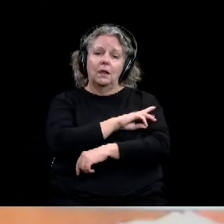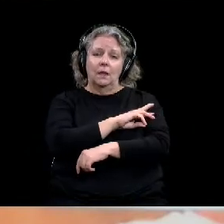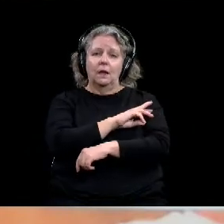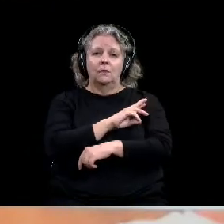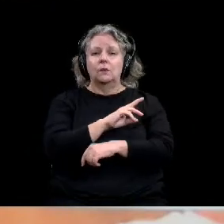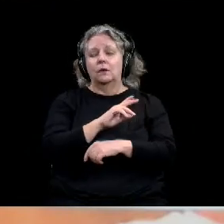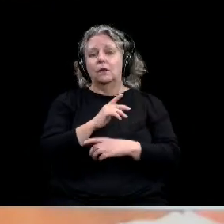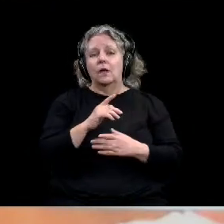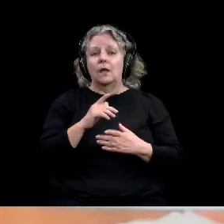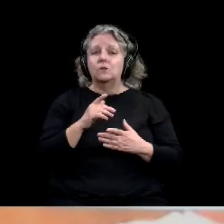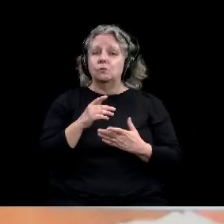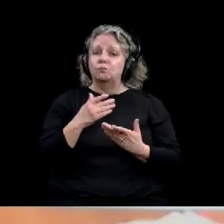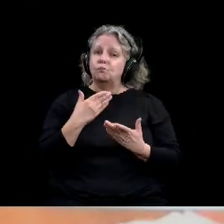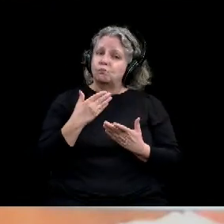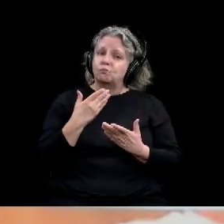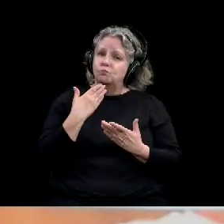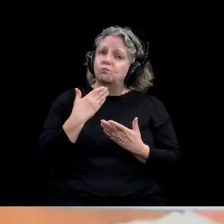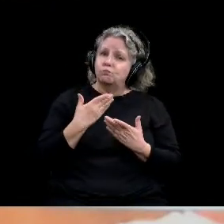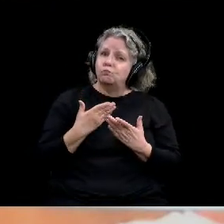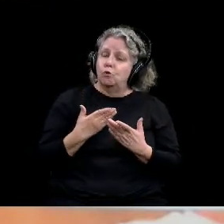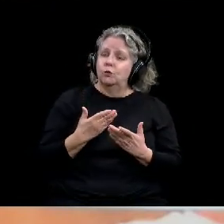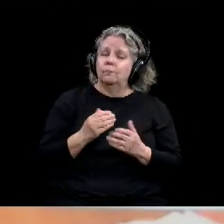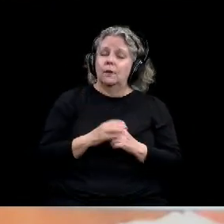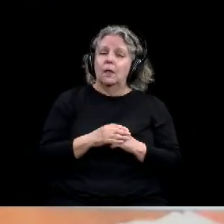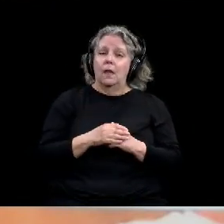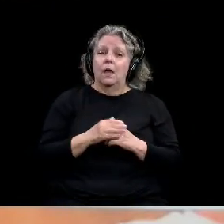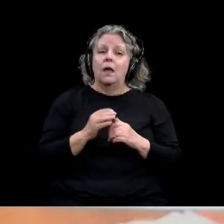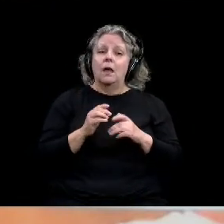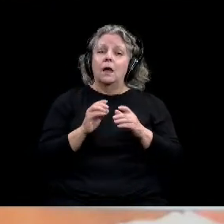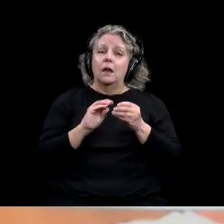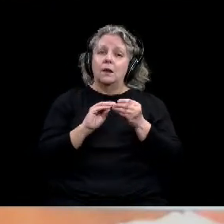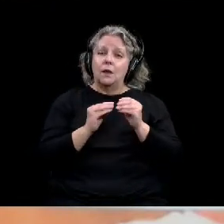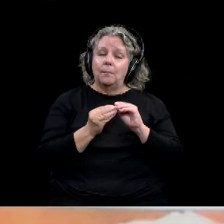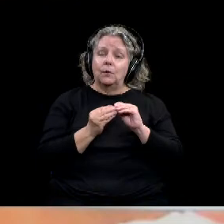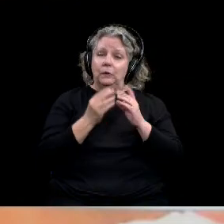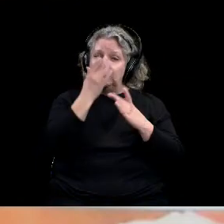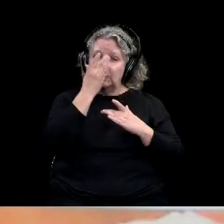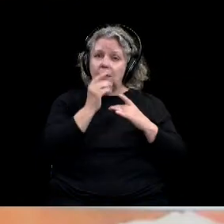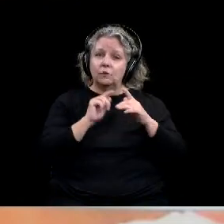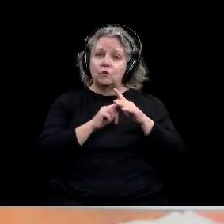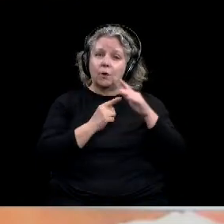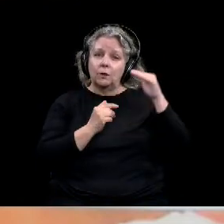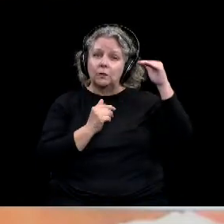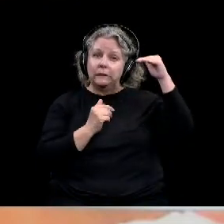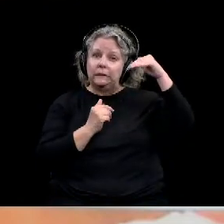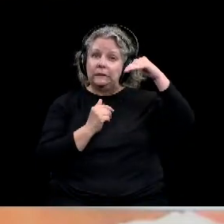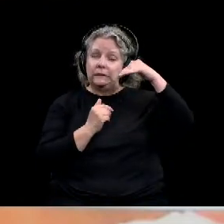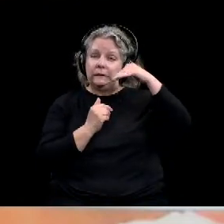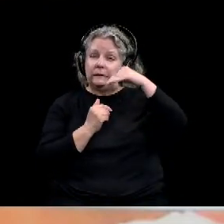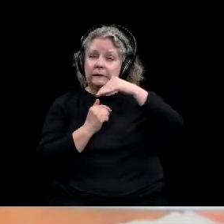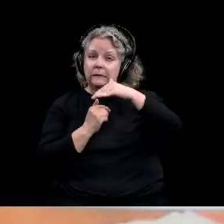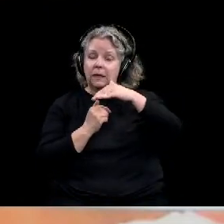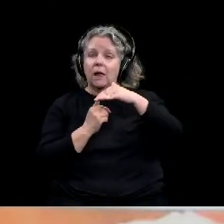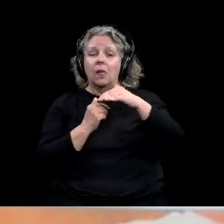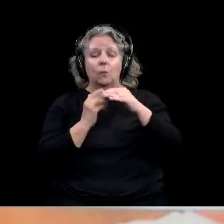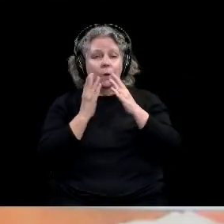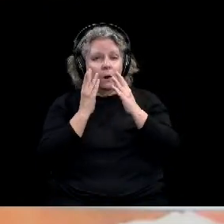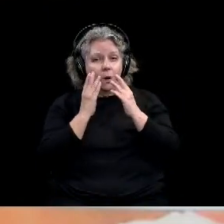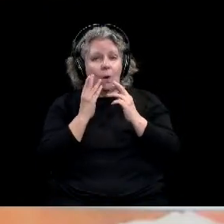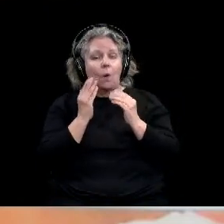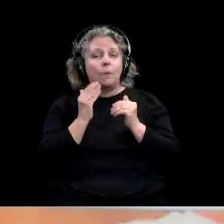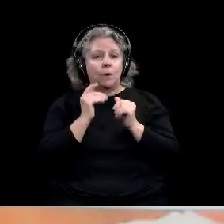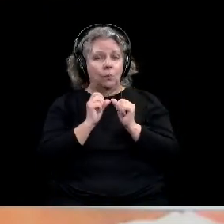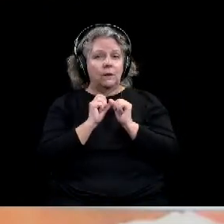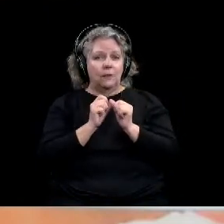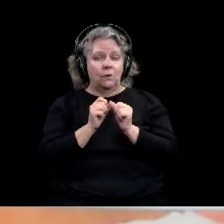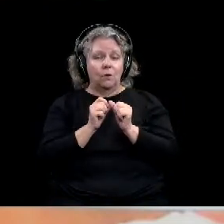are hoping that this trend continues. And that can only happen if we continue wearing the mask, washing the hands,